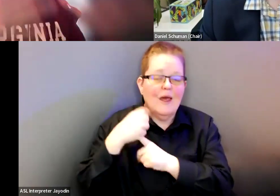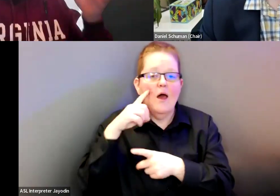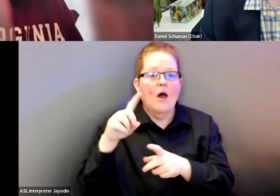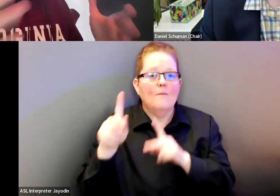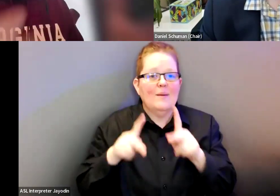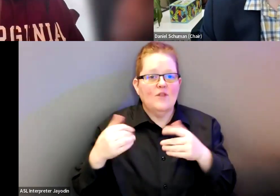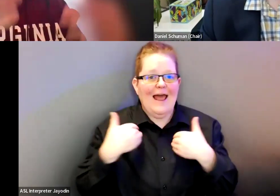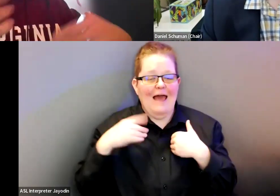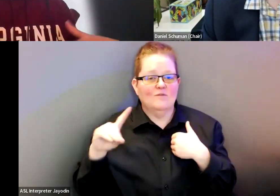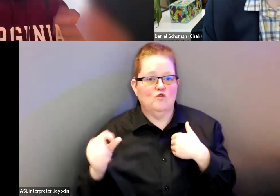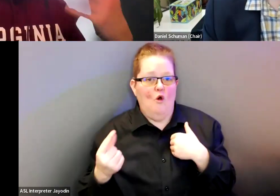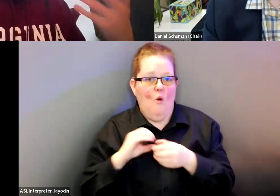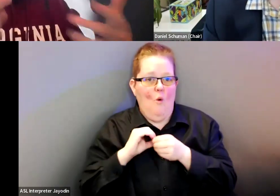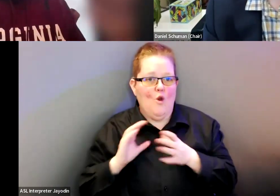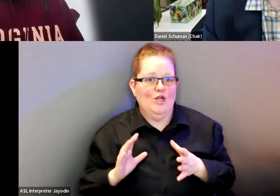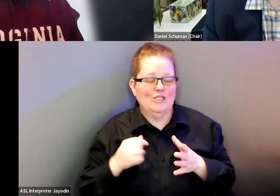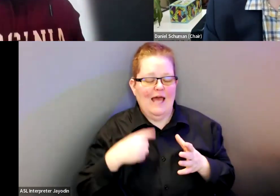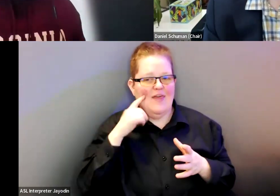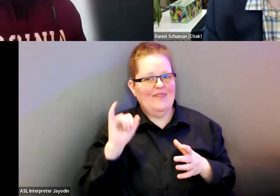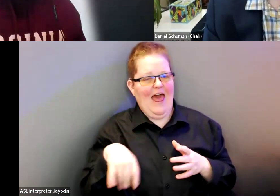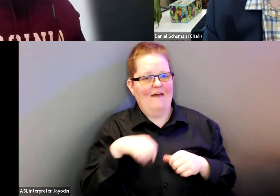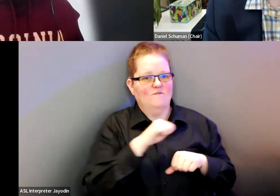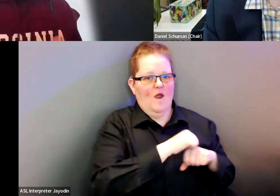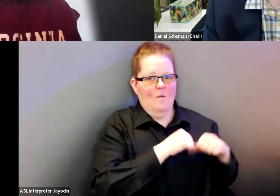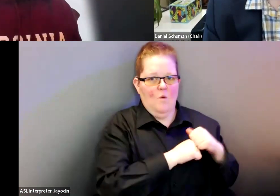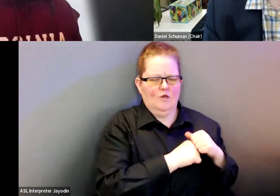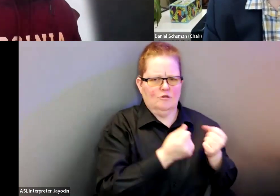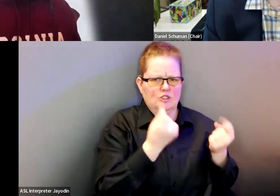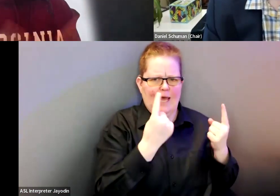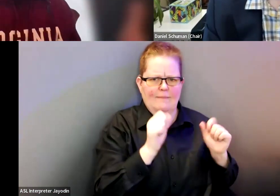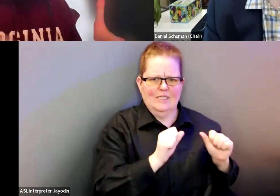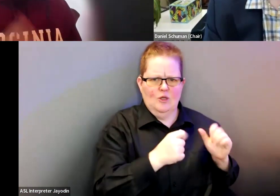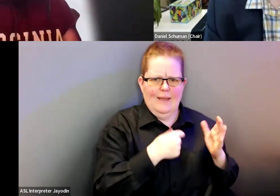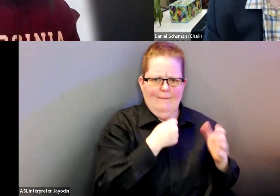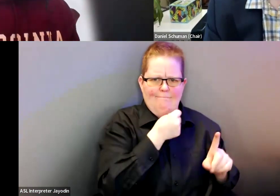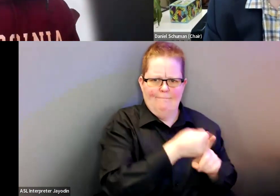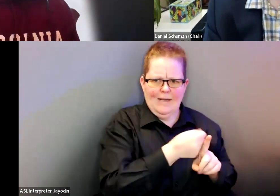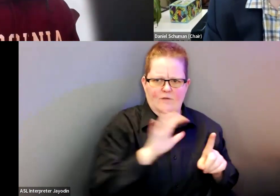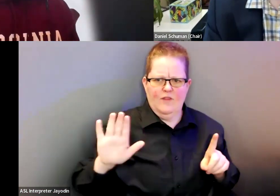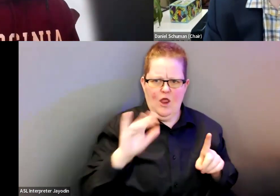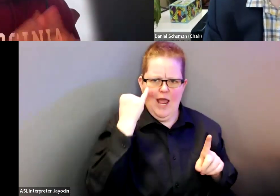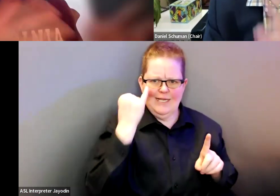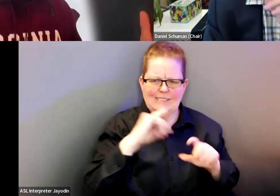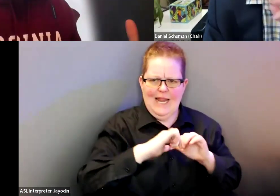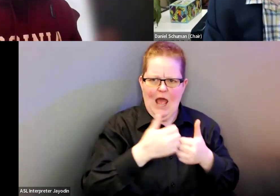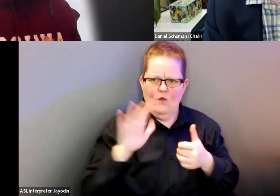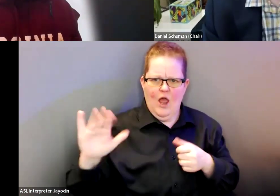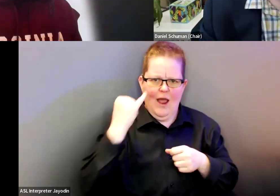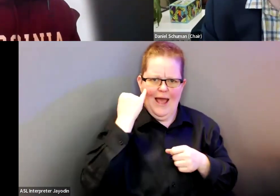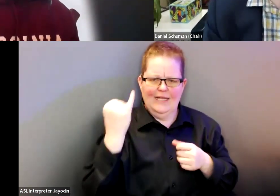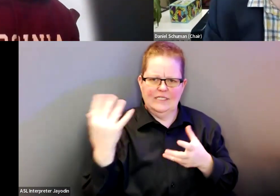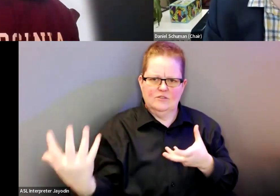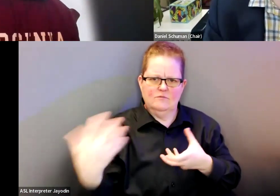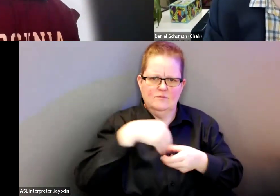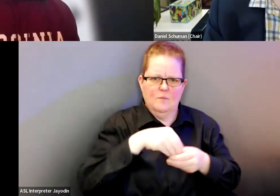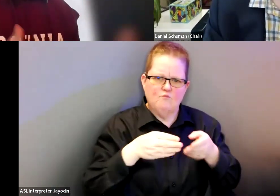coming with a framework that we're going to then use to understand the potential impact of their ideas or how those ideas tie into a broader policy